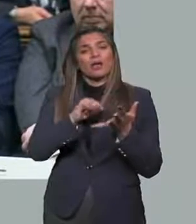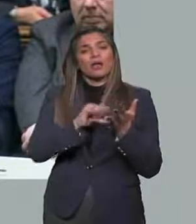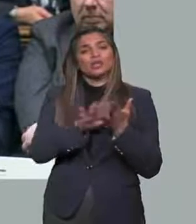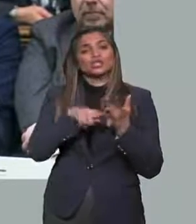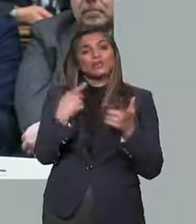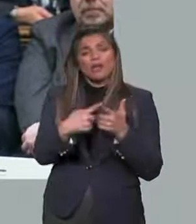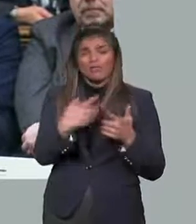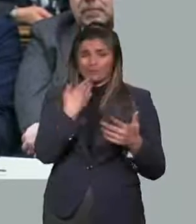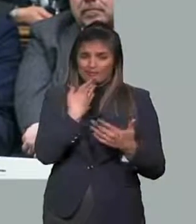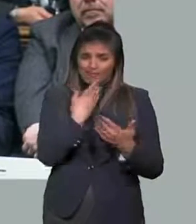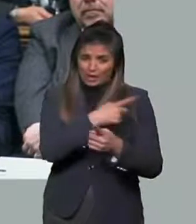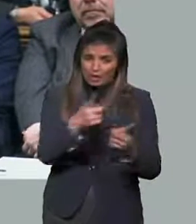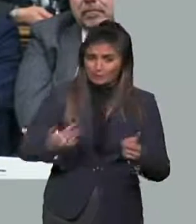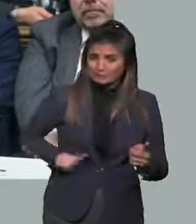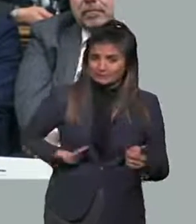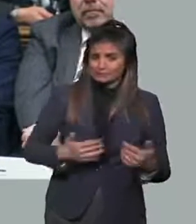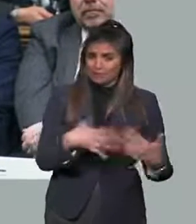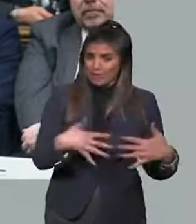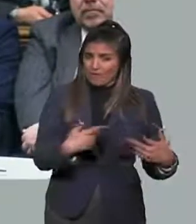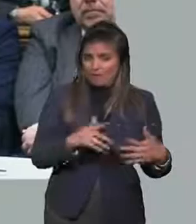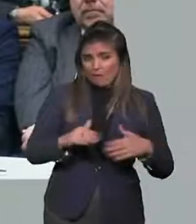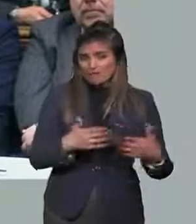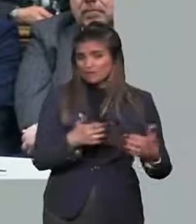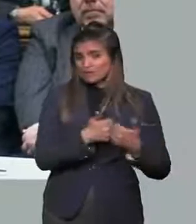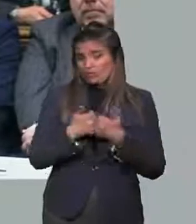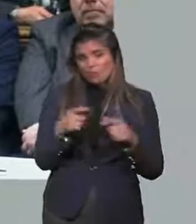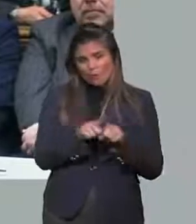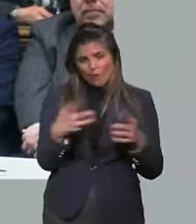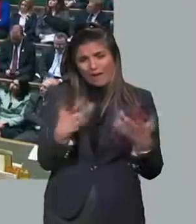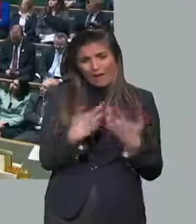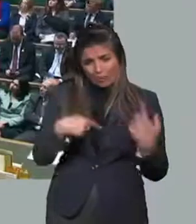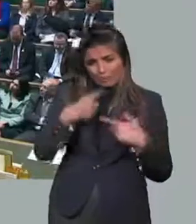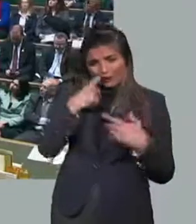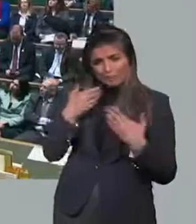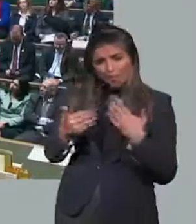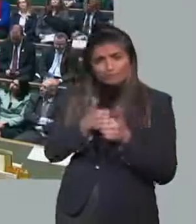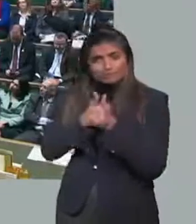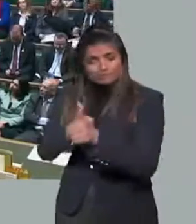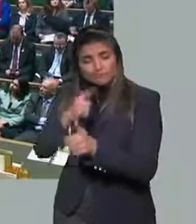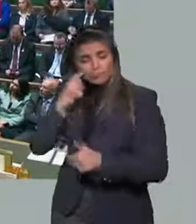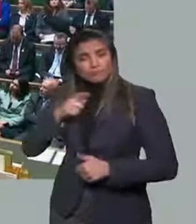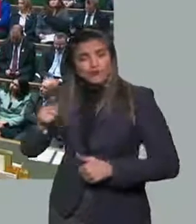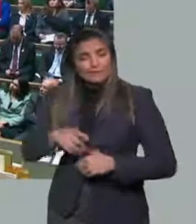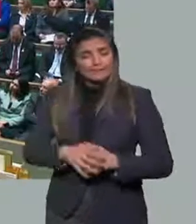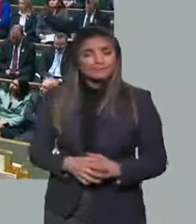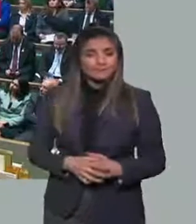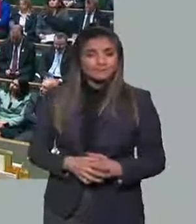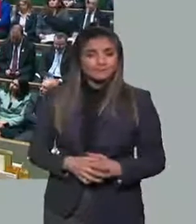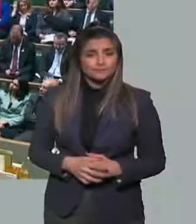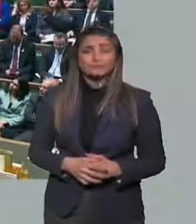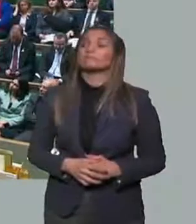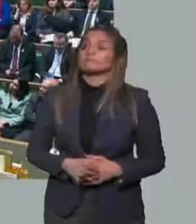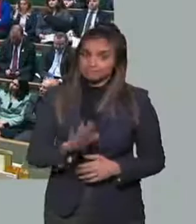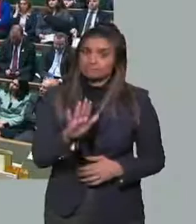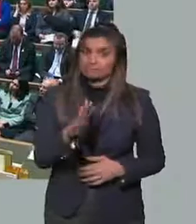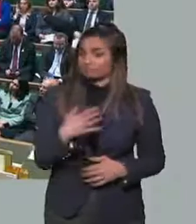the government may be able to connect those offers of support with the Ukrainians in most need? Deputy Prime Minister. Can I thank my honourable friend, and I do join